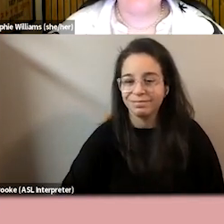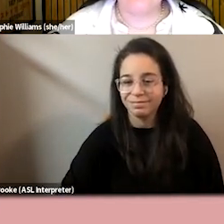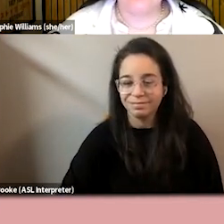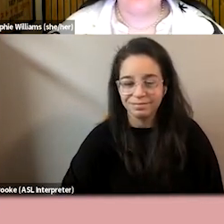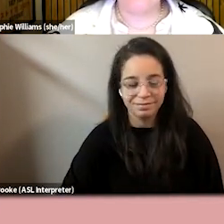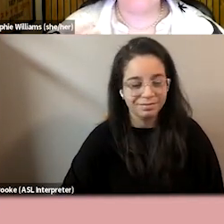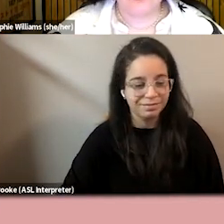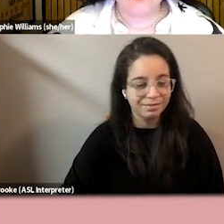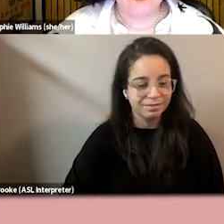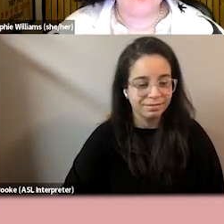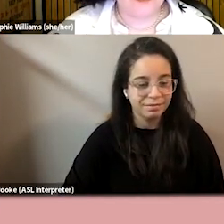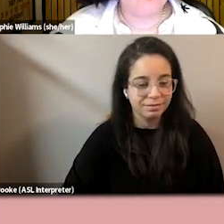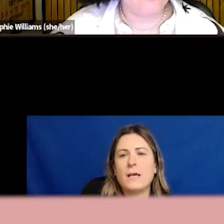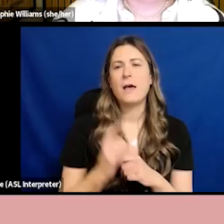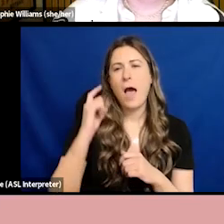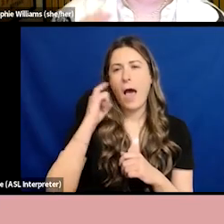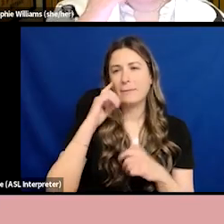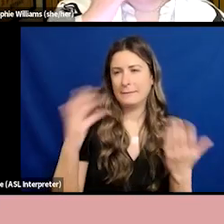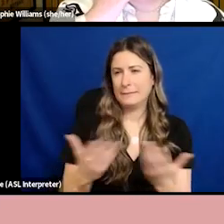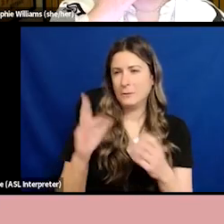the similarity that you have.